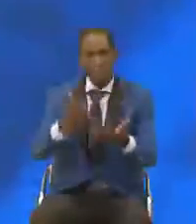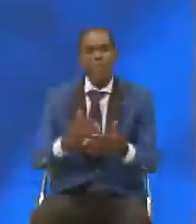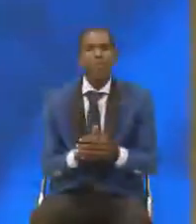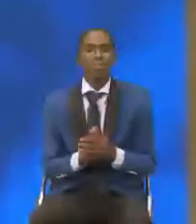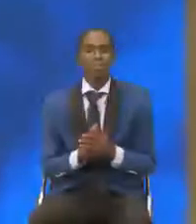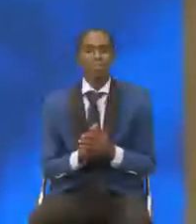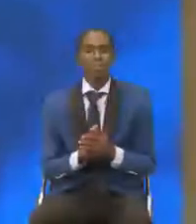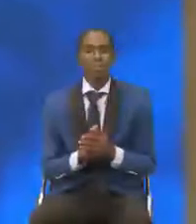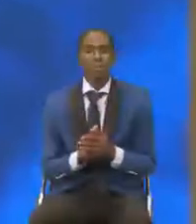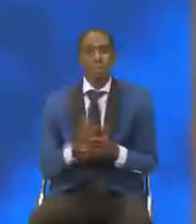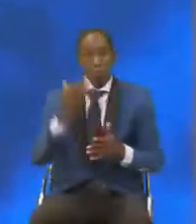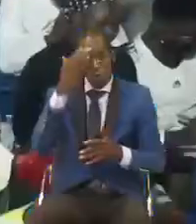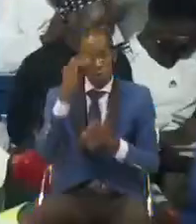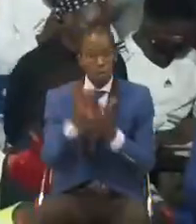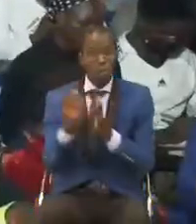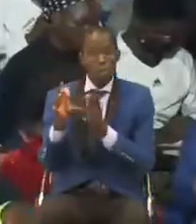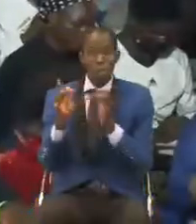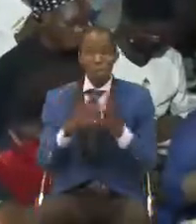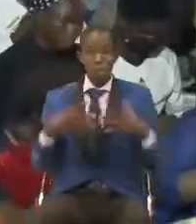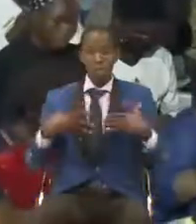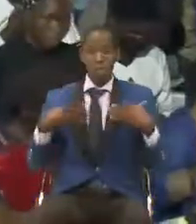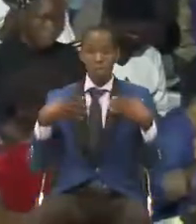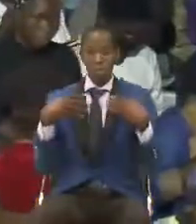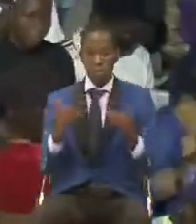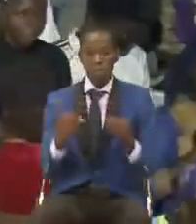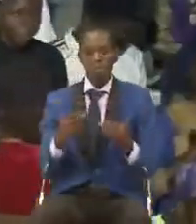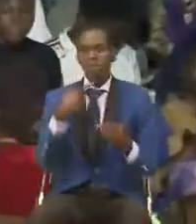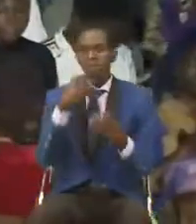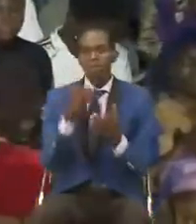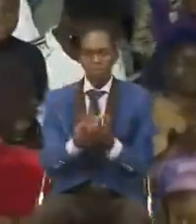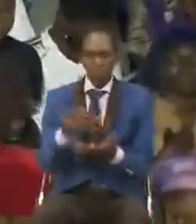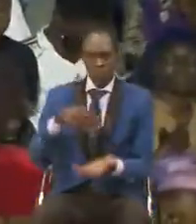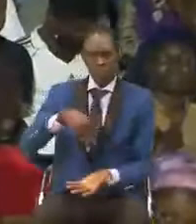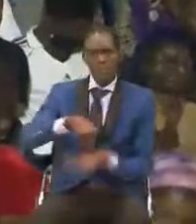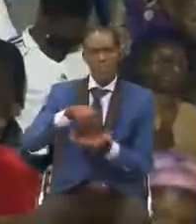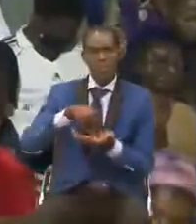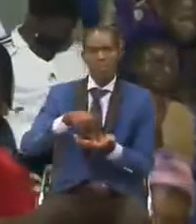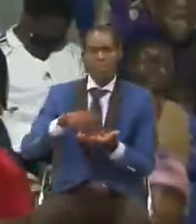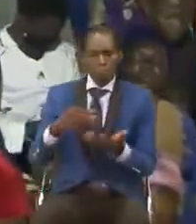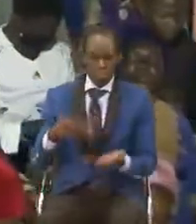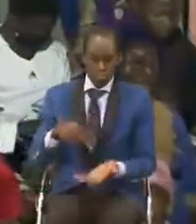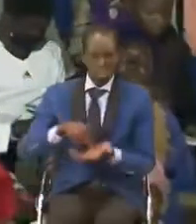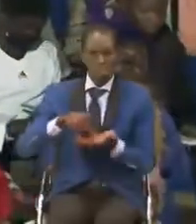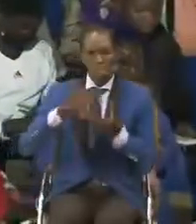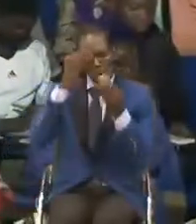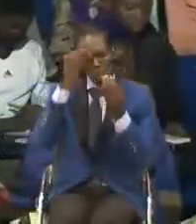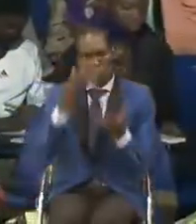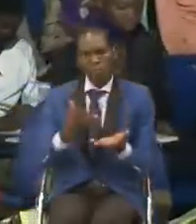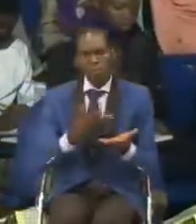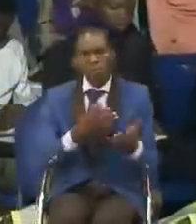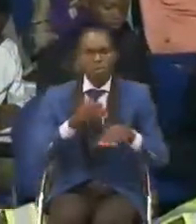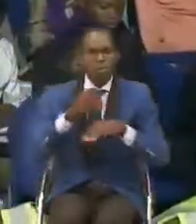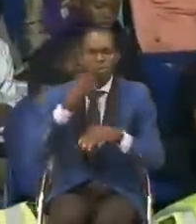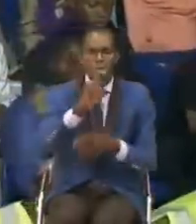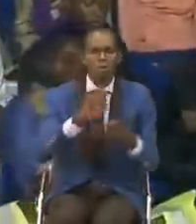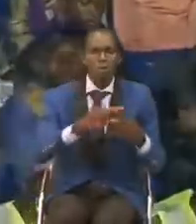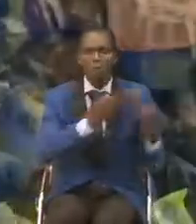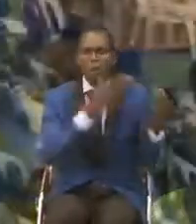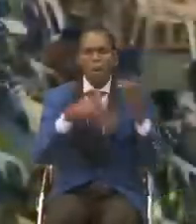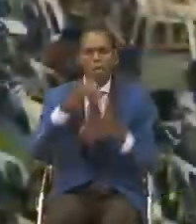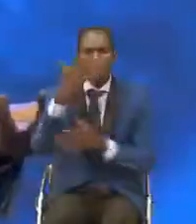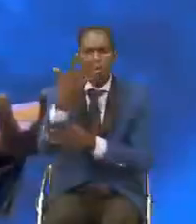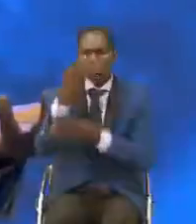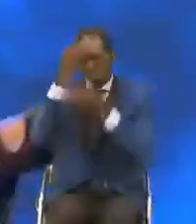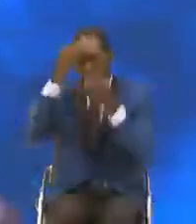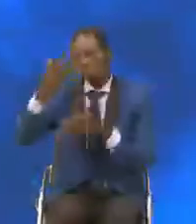I will obey. You know, all those that Jesus healed, he'll say, rise up, they